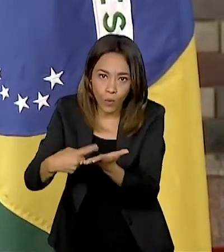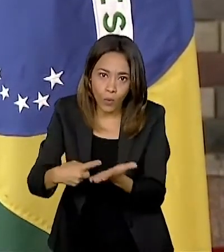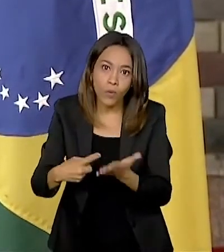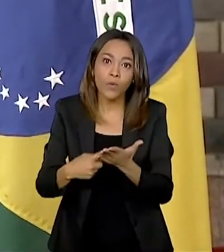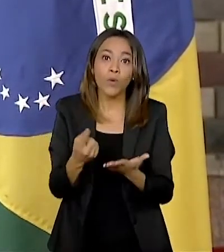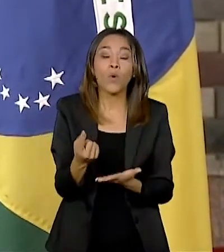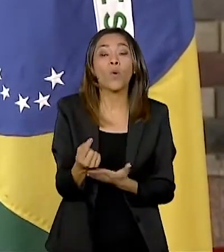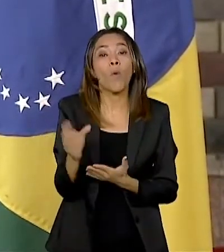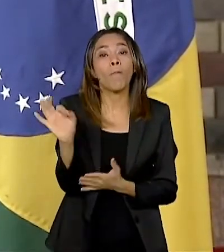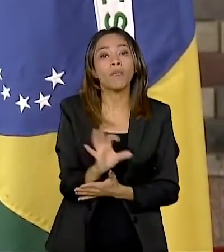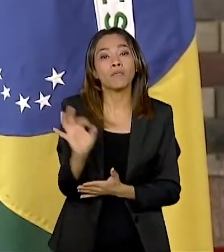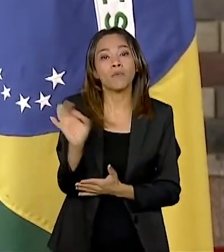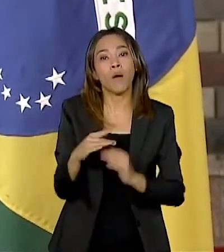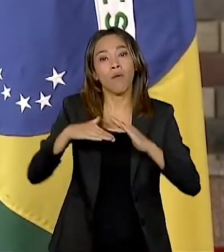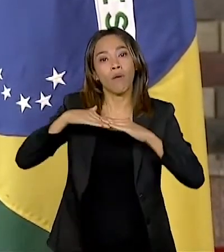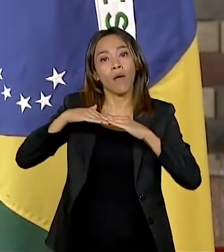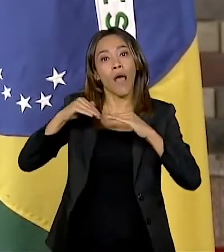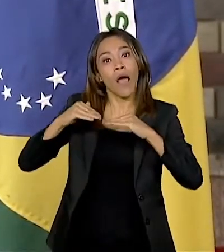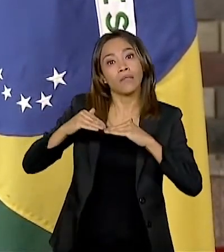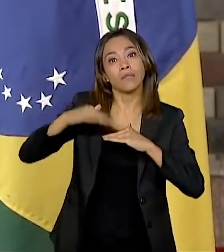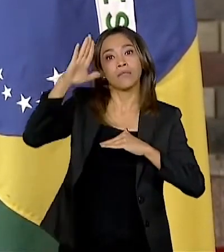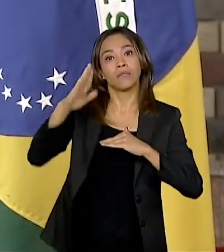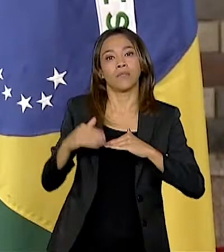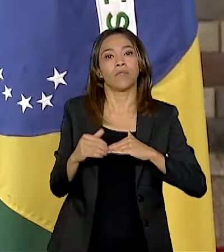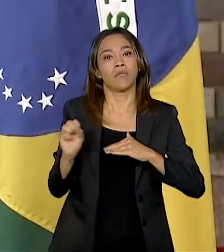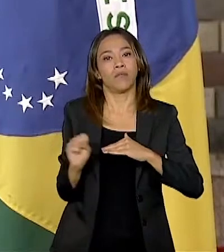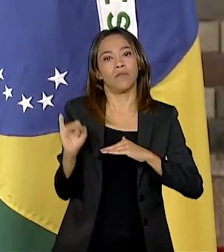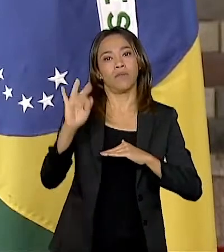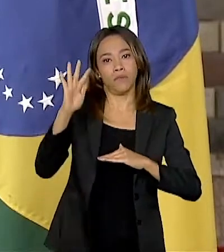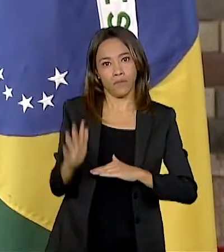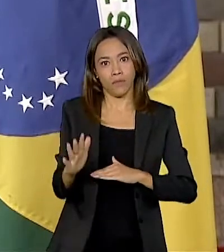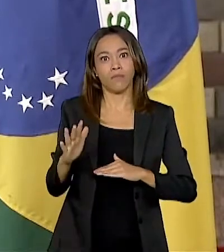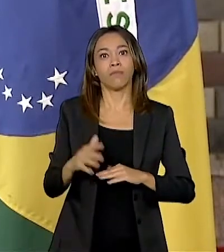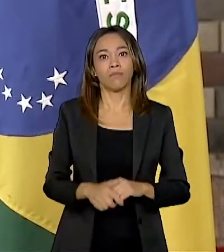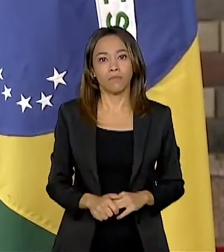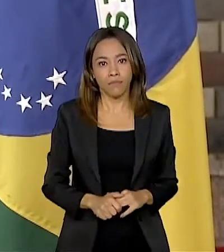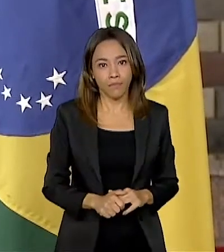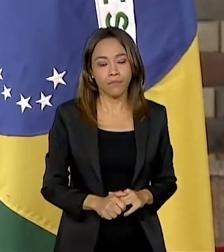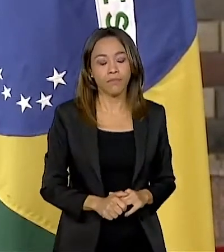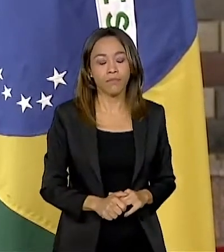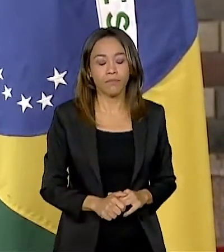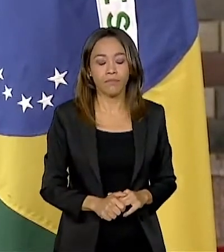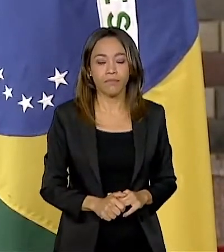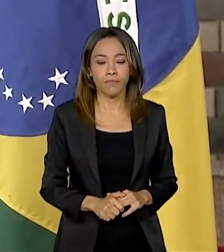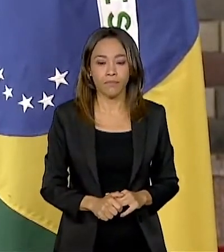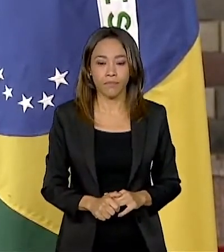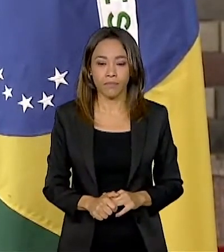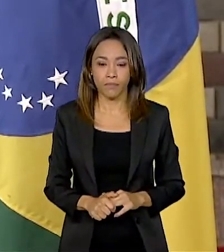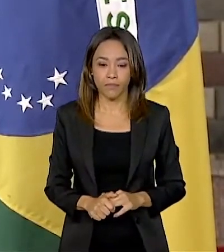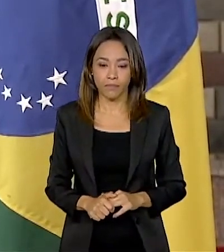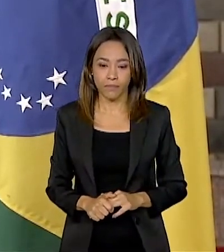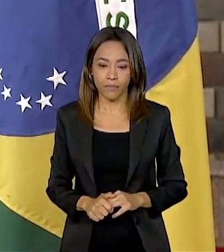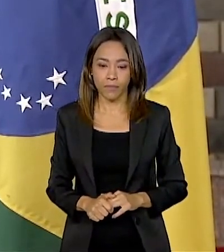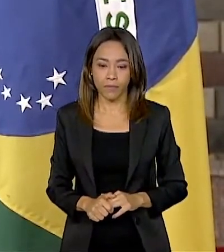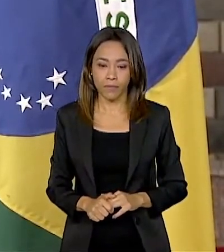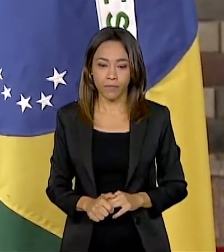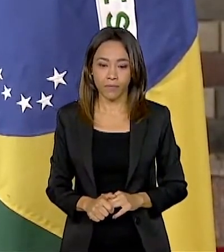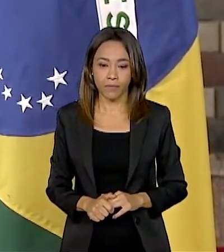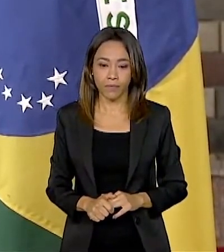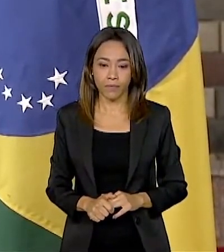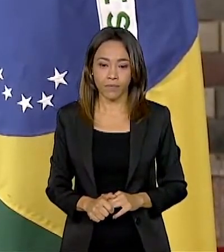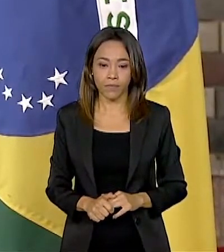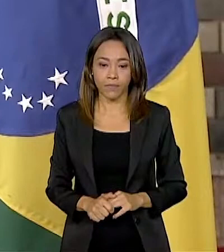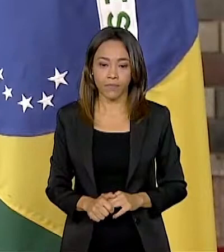da inflação. 80% of the organized working class is managed to get its bargaining, collective bargaining